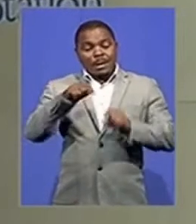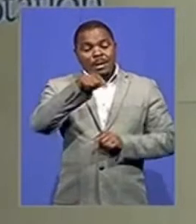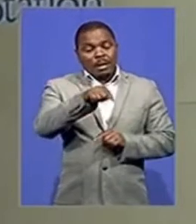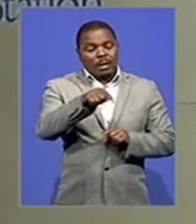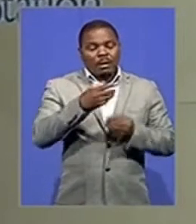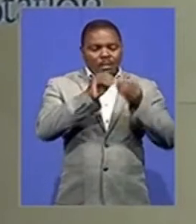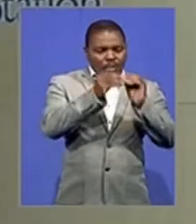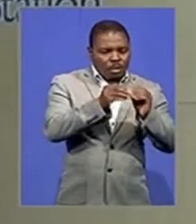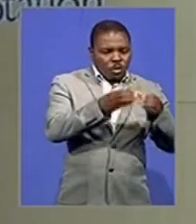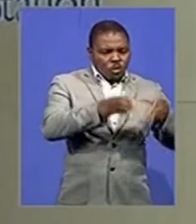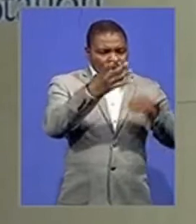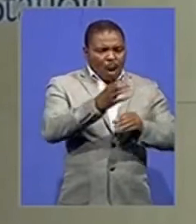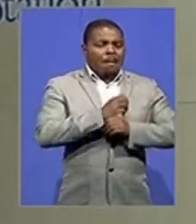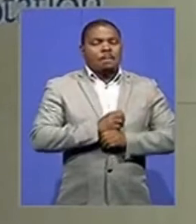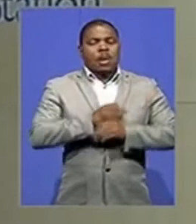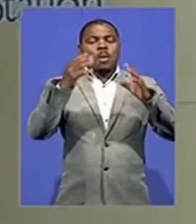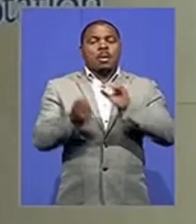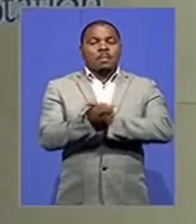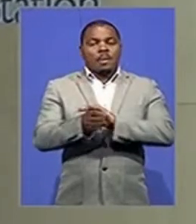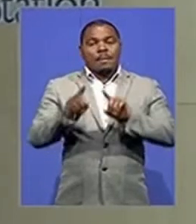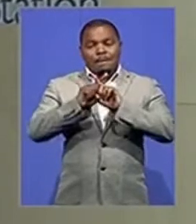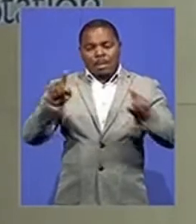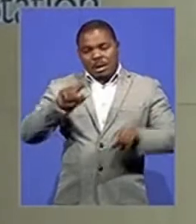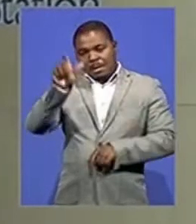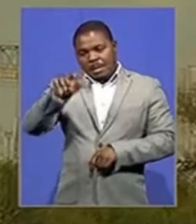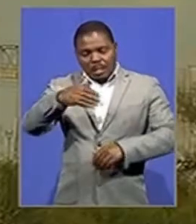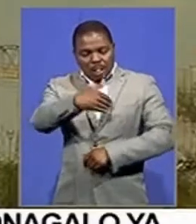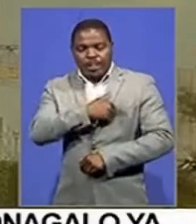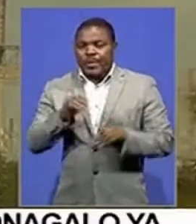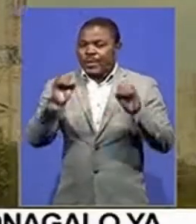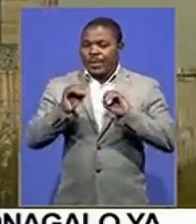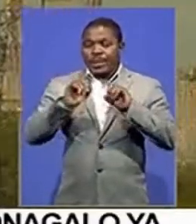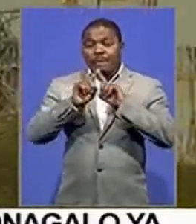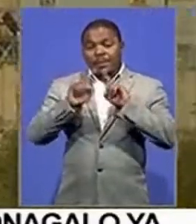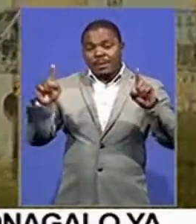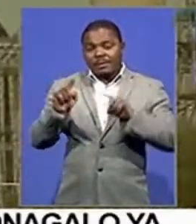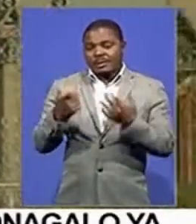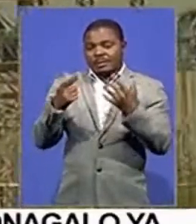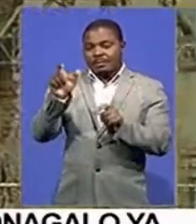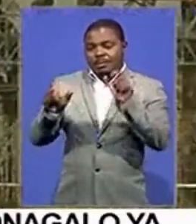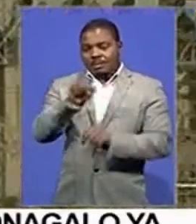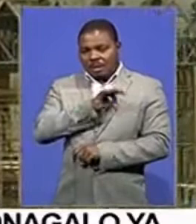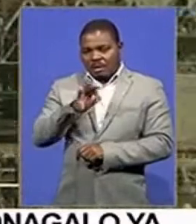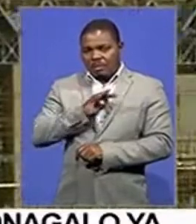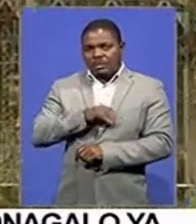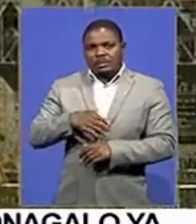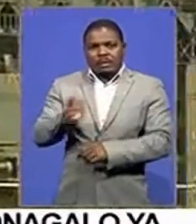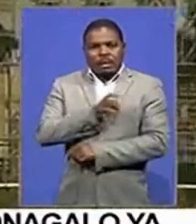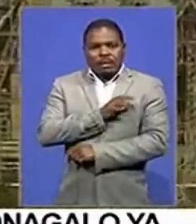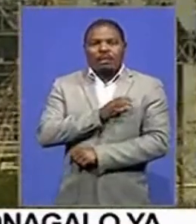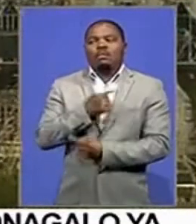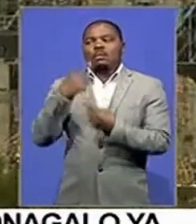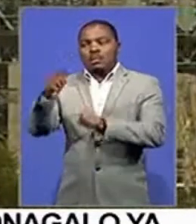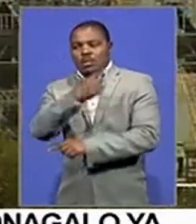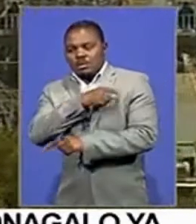direga. Go tloga go motho yo a go betšego ge e se fela bašomi ba šupa ba alafetšwe go letšhogo.